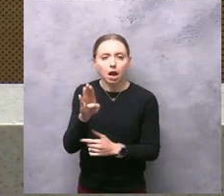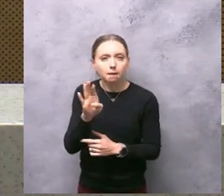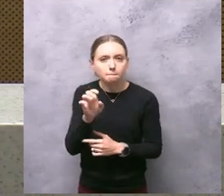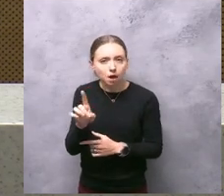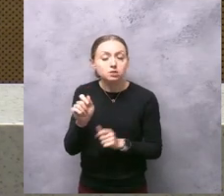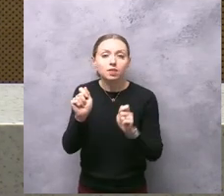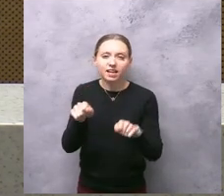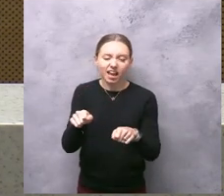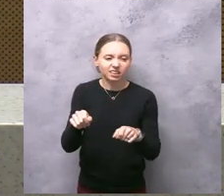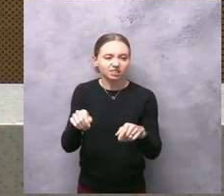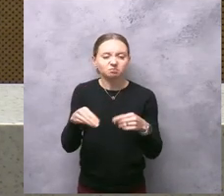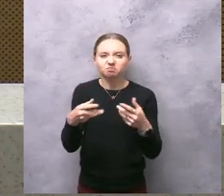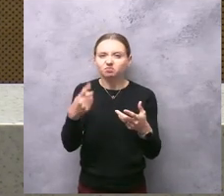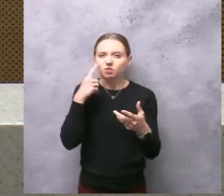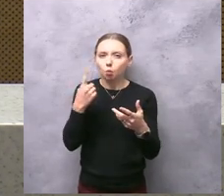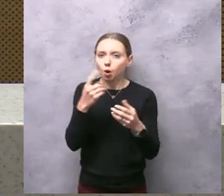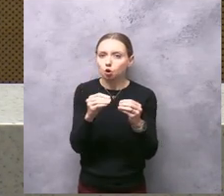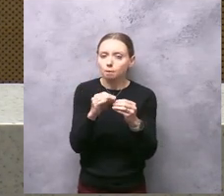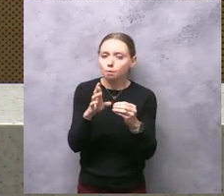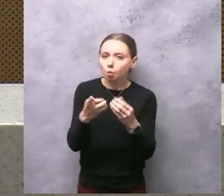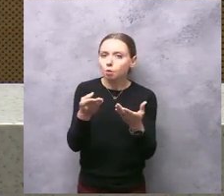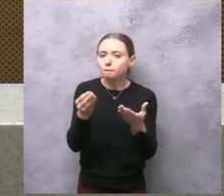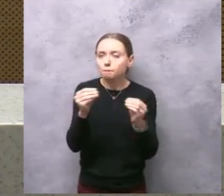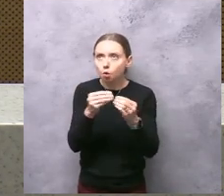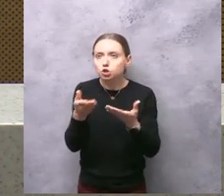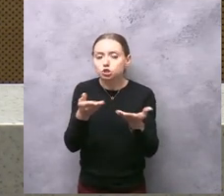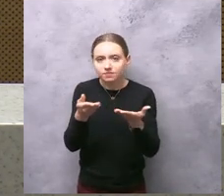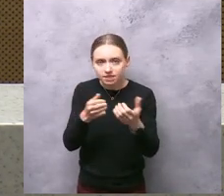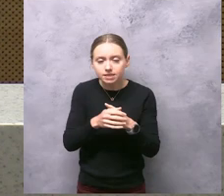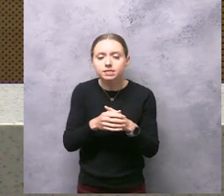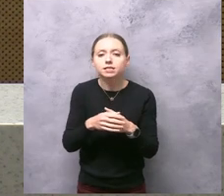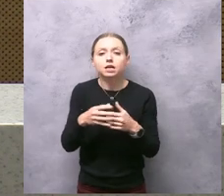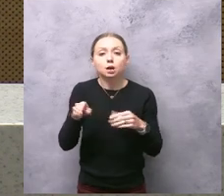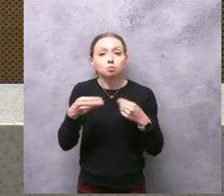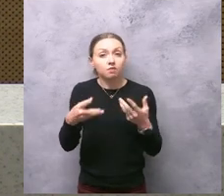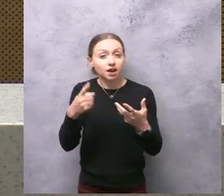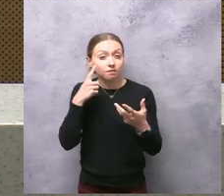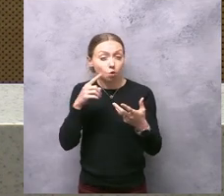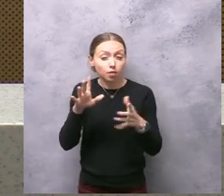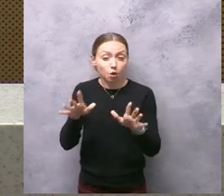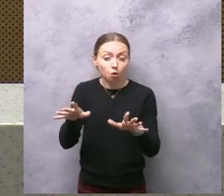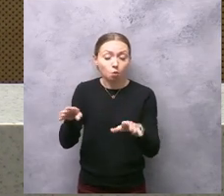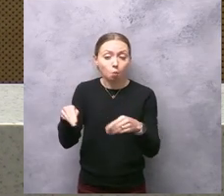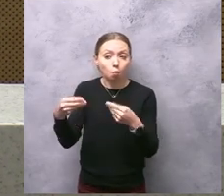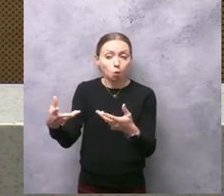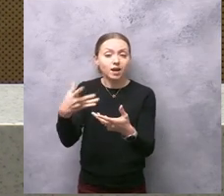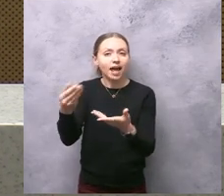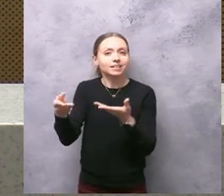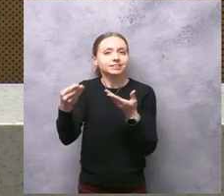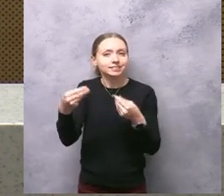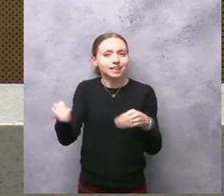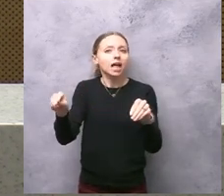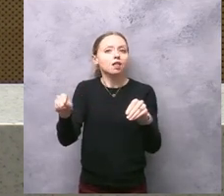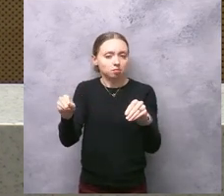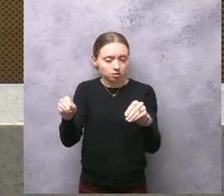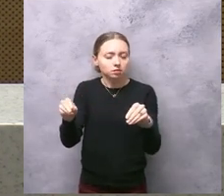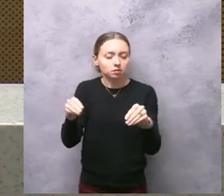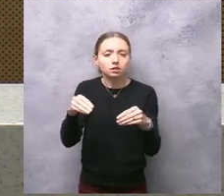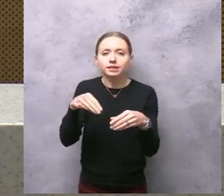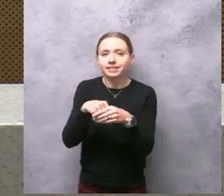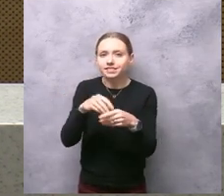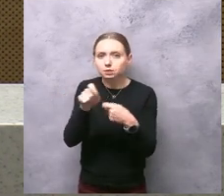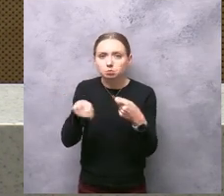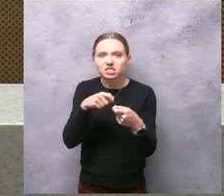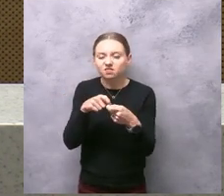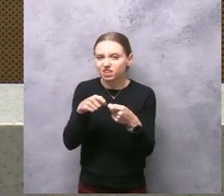services, levying a tax providing for the security and payment thereof, providing for the award and sale thereof in accordance with specified parameters, enacting